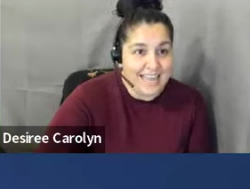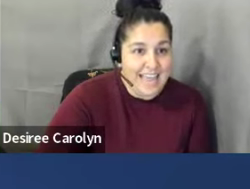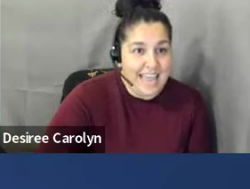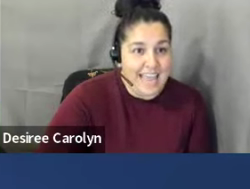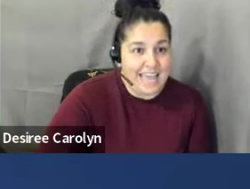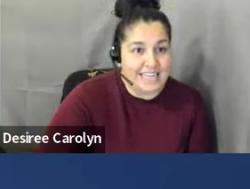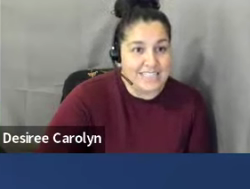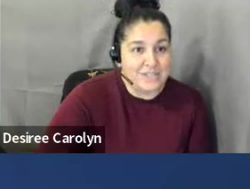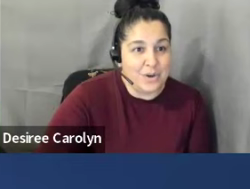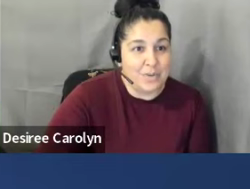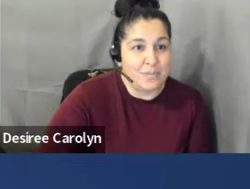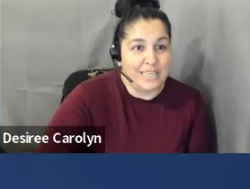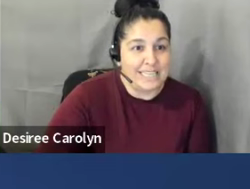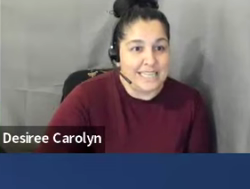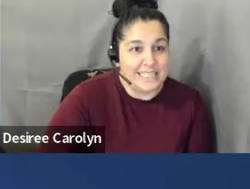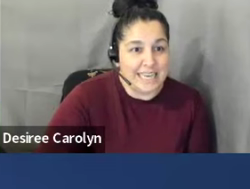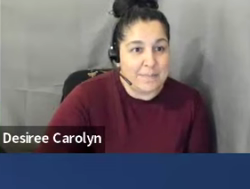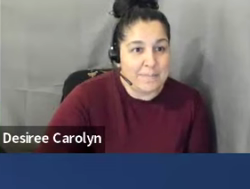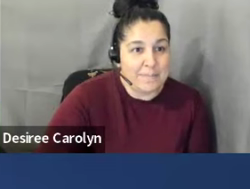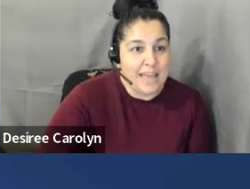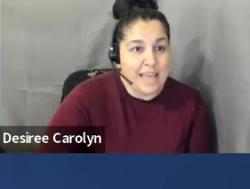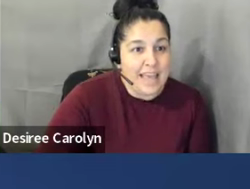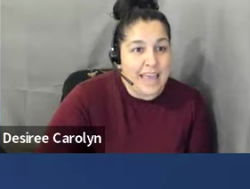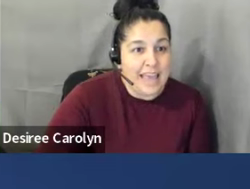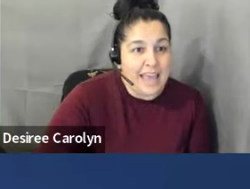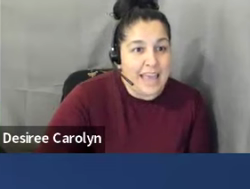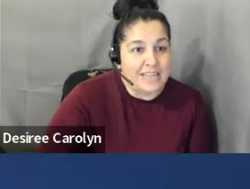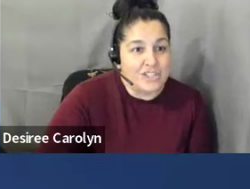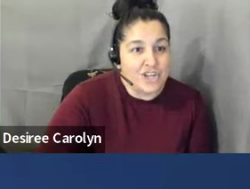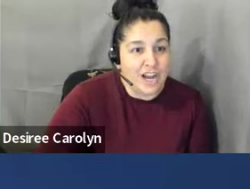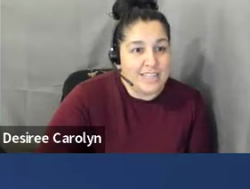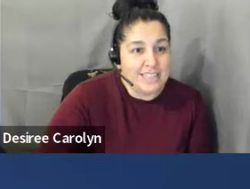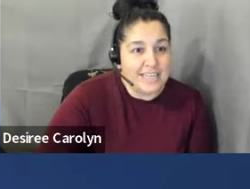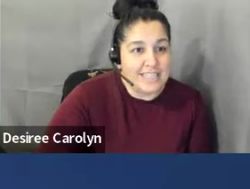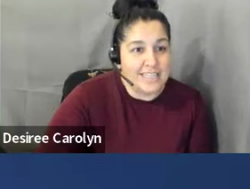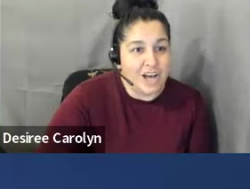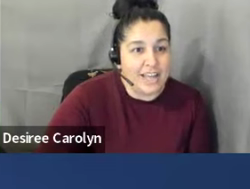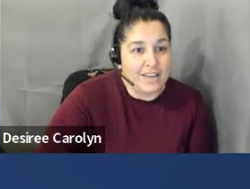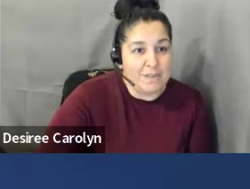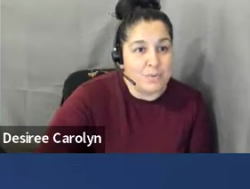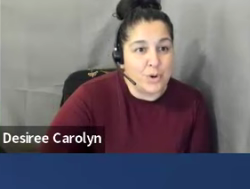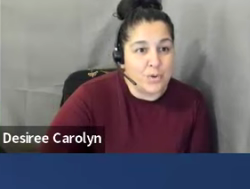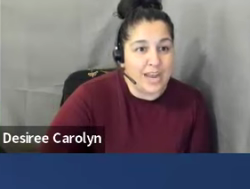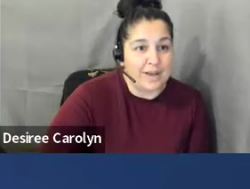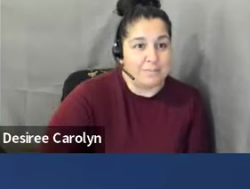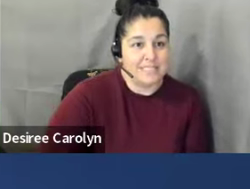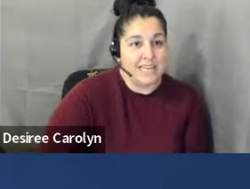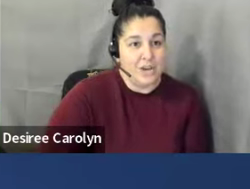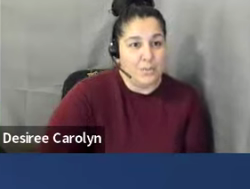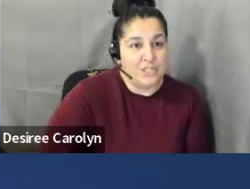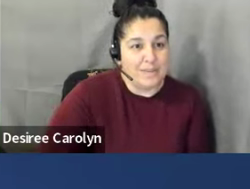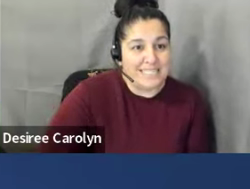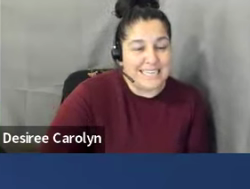Jacqueline. And we lead the team. And Sean does a lot of the